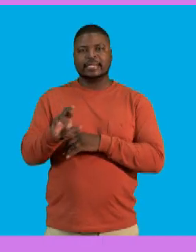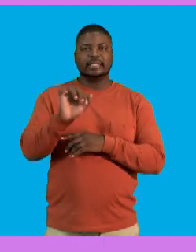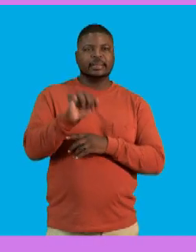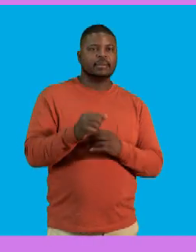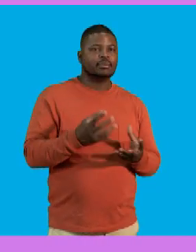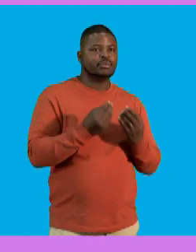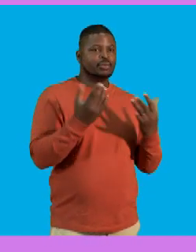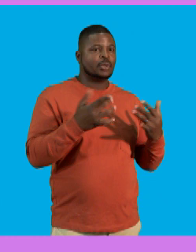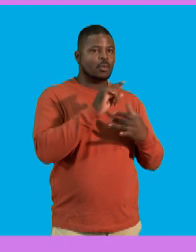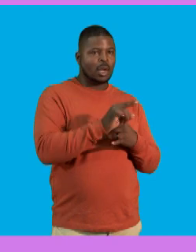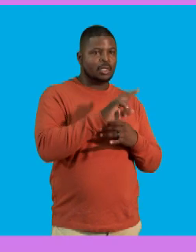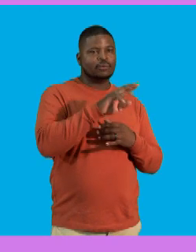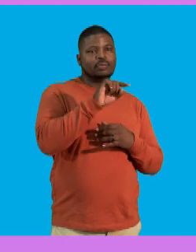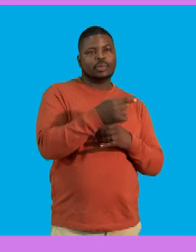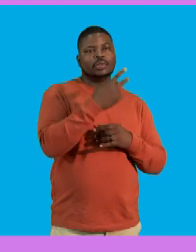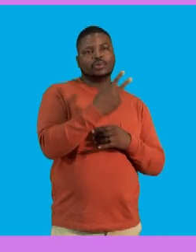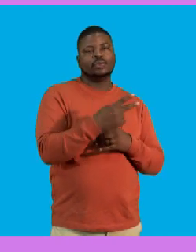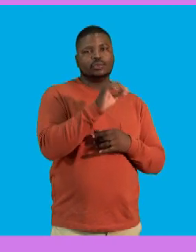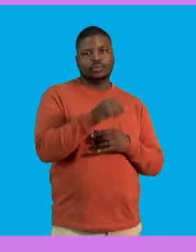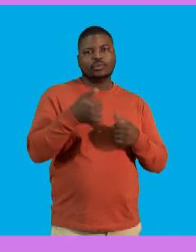Rand, that's there.